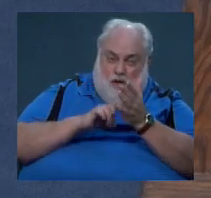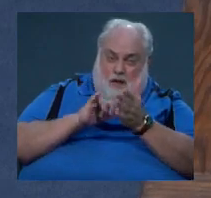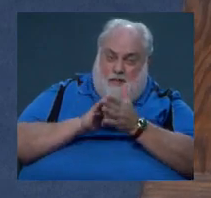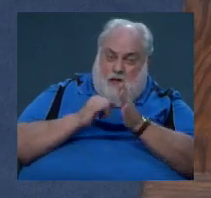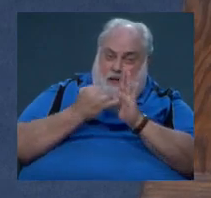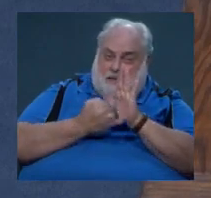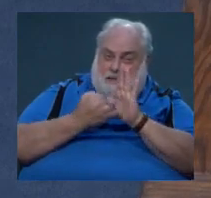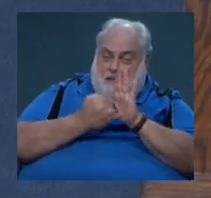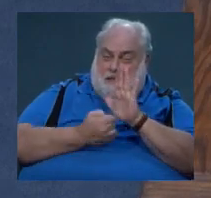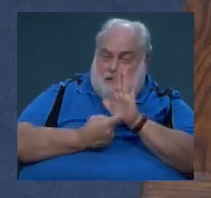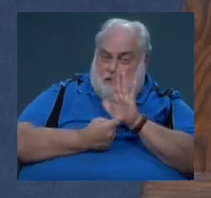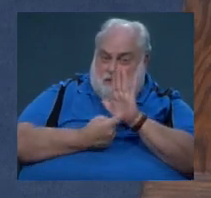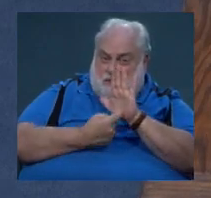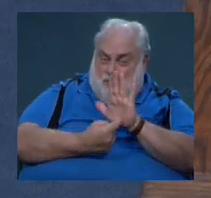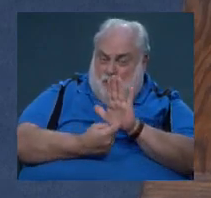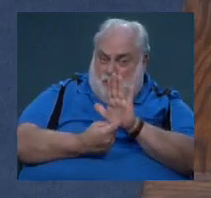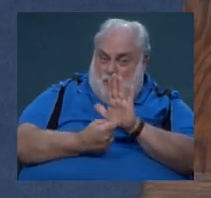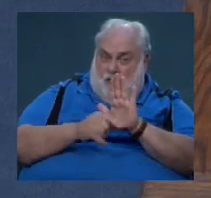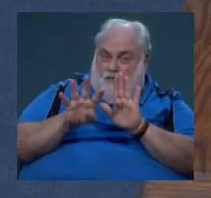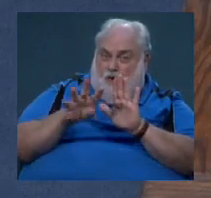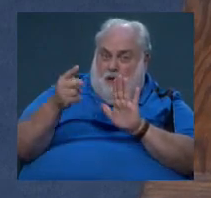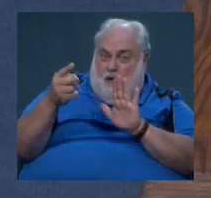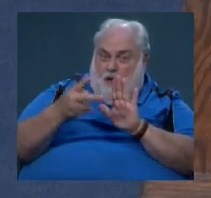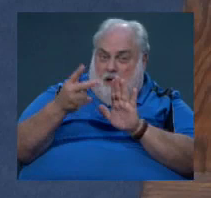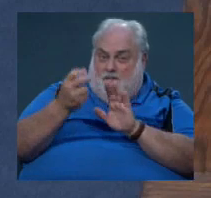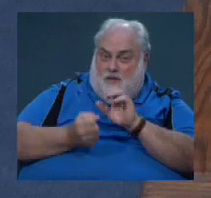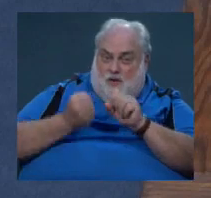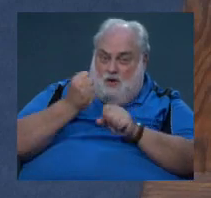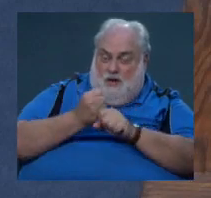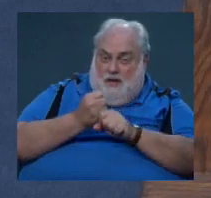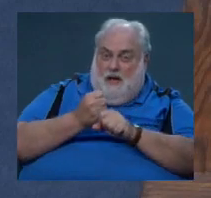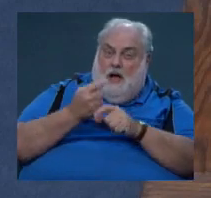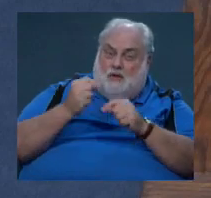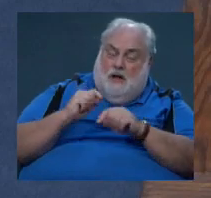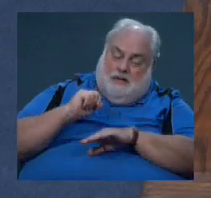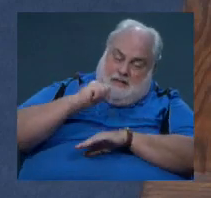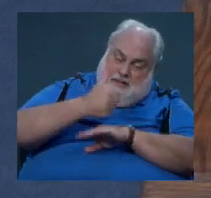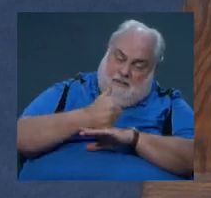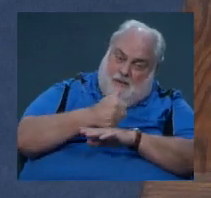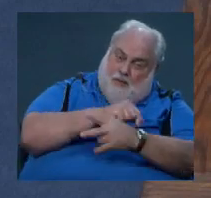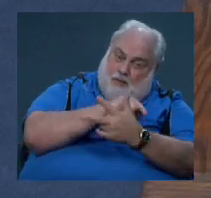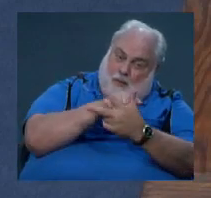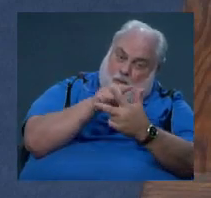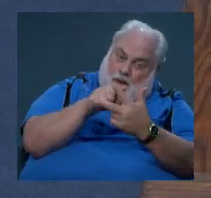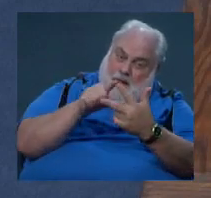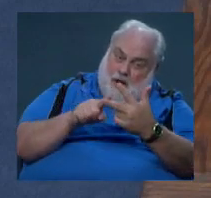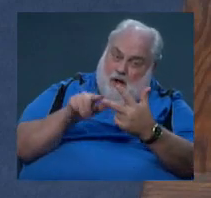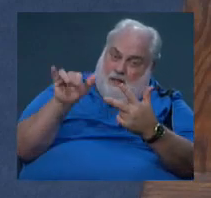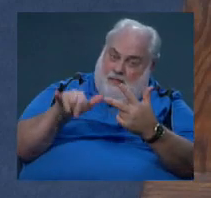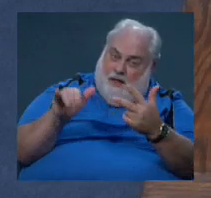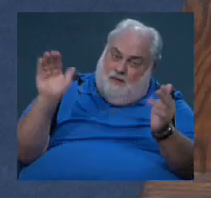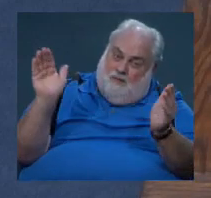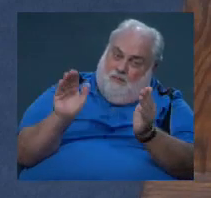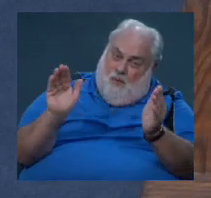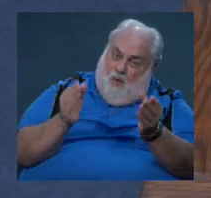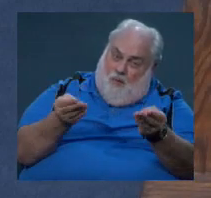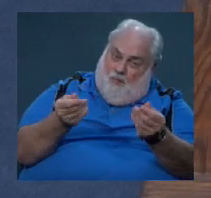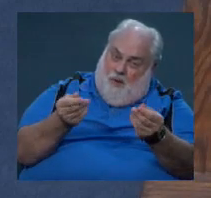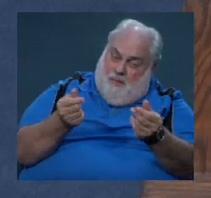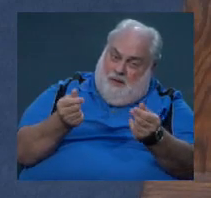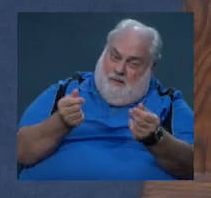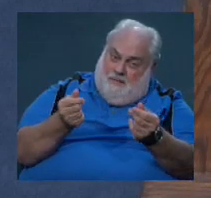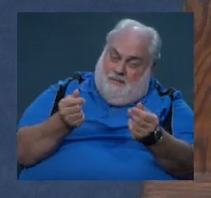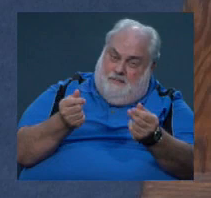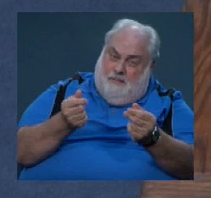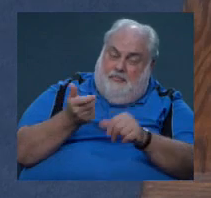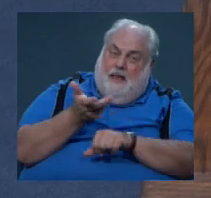he brought in here, and 4.5 years ago, he tried to put 3 duplexes on that small amount of property.